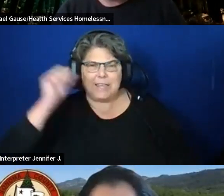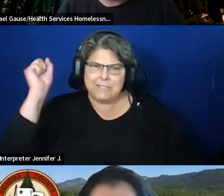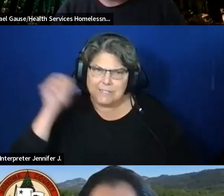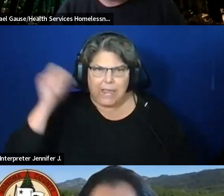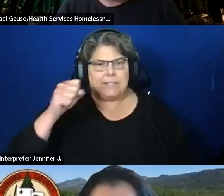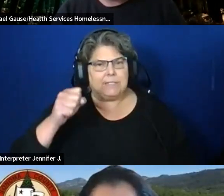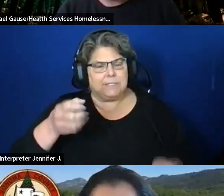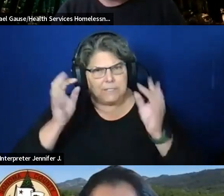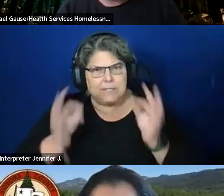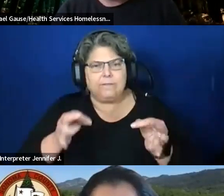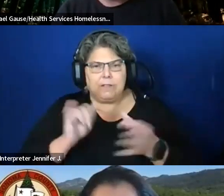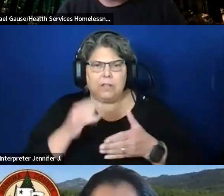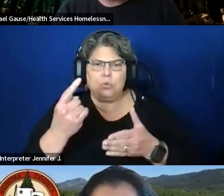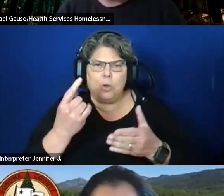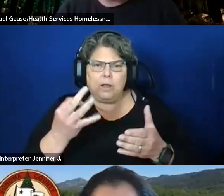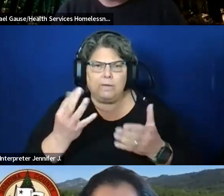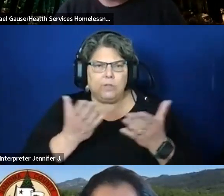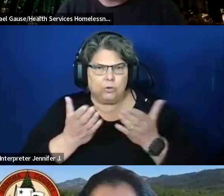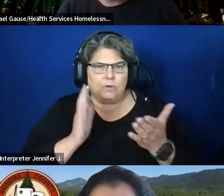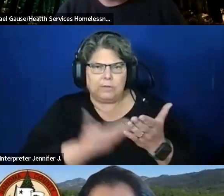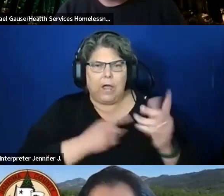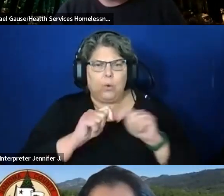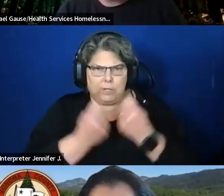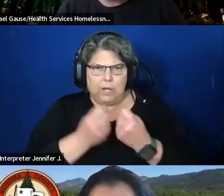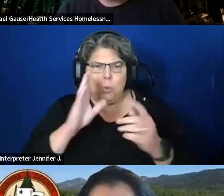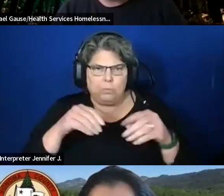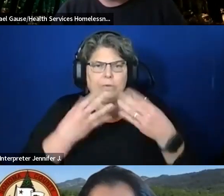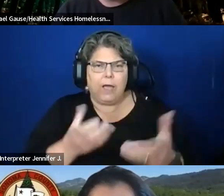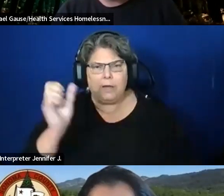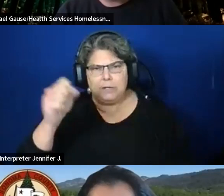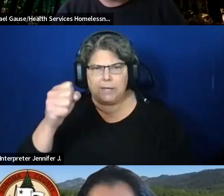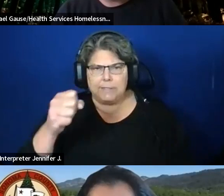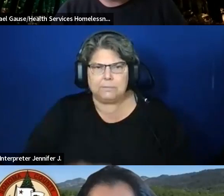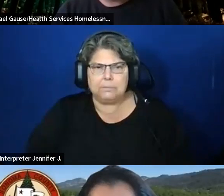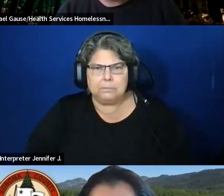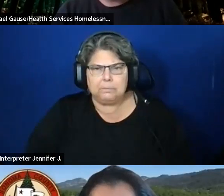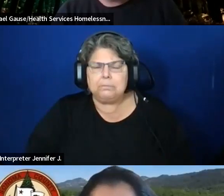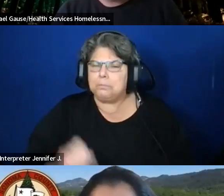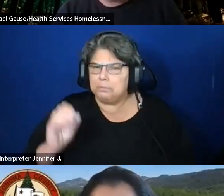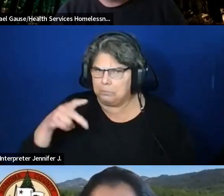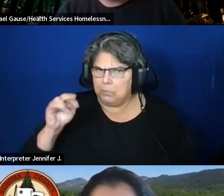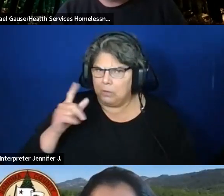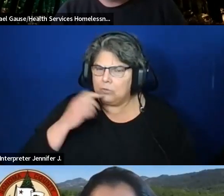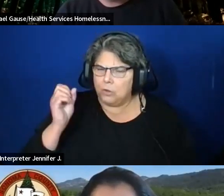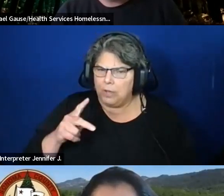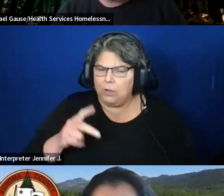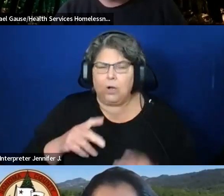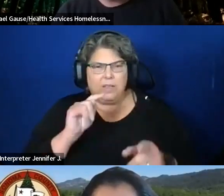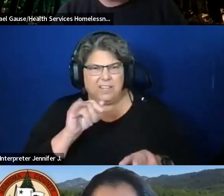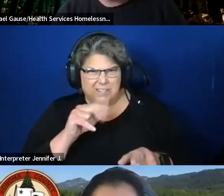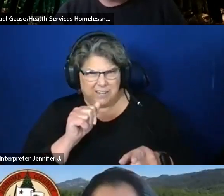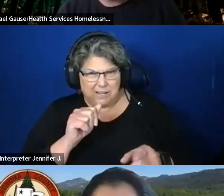is one of the services that the team provides. Yes. Okay. Excellent. And some of